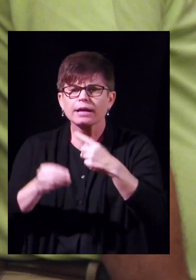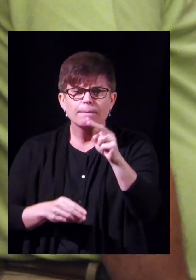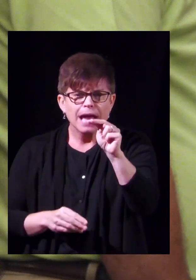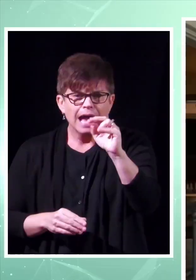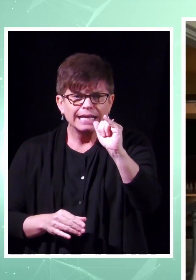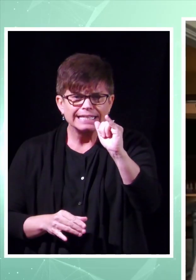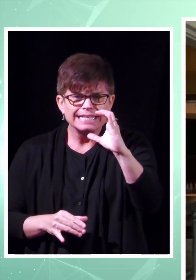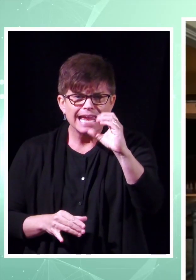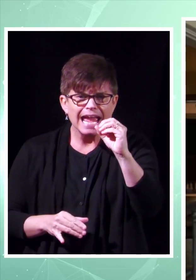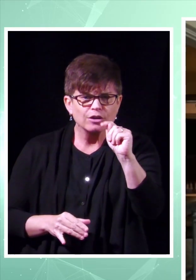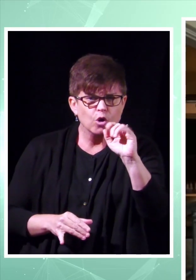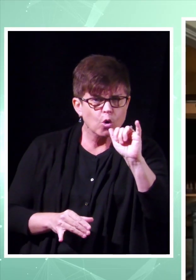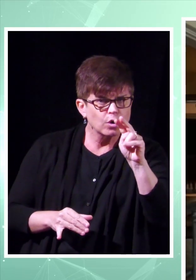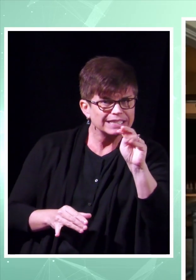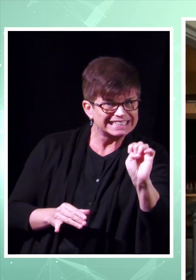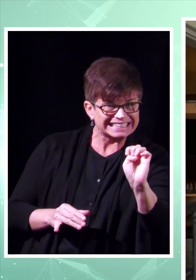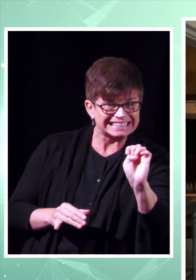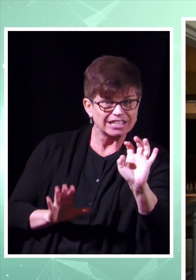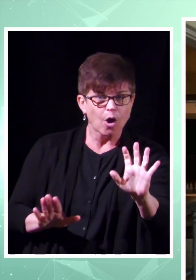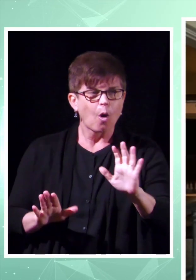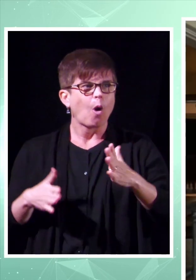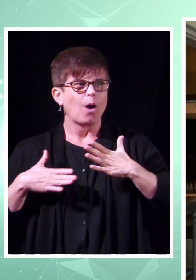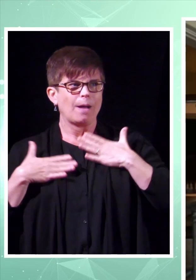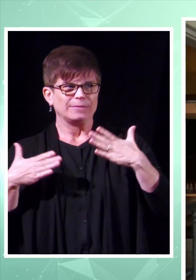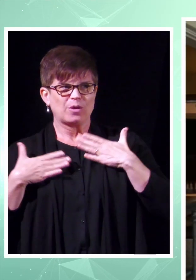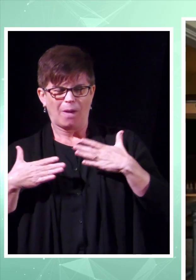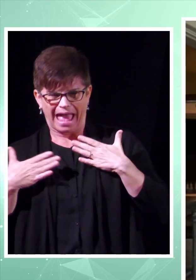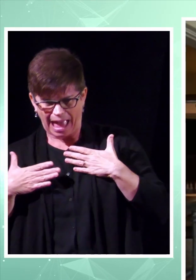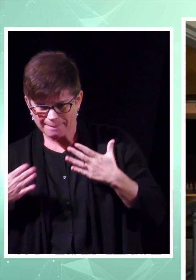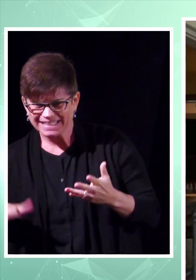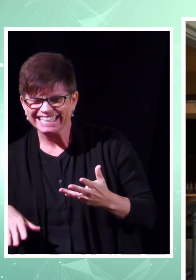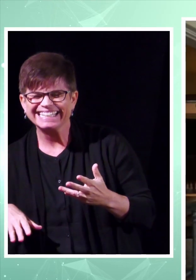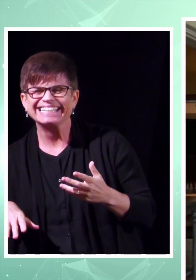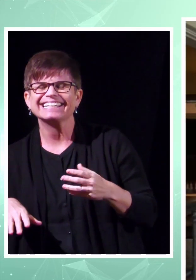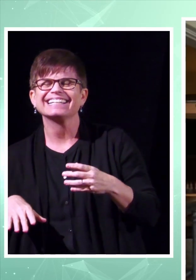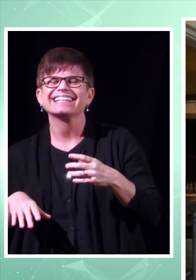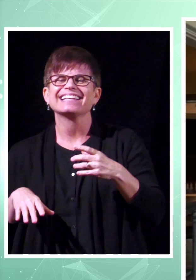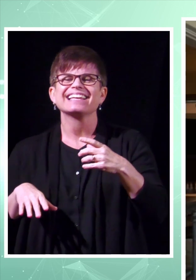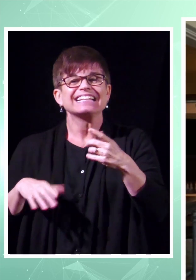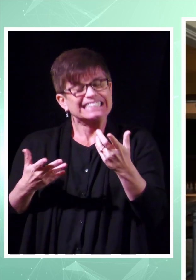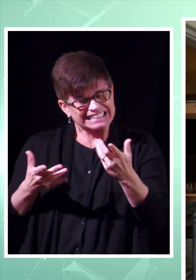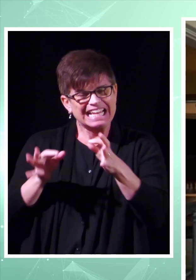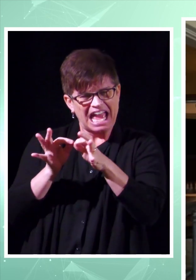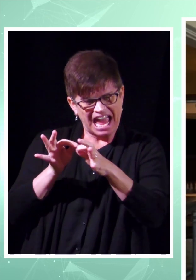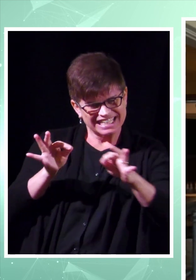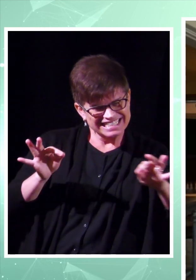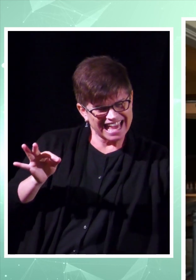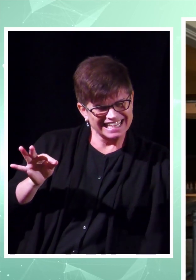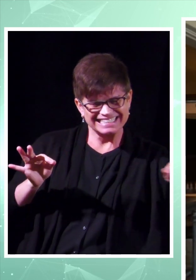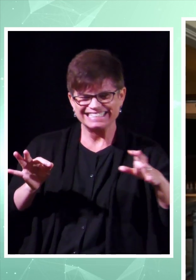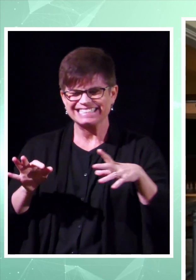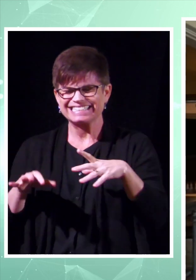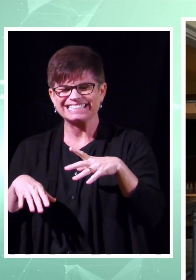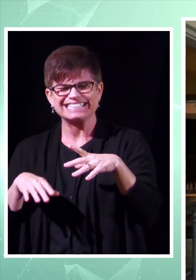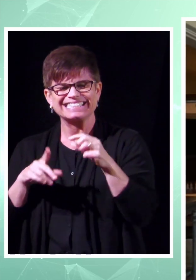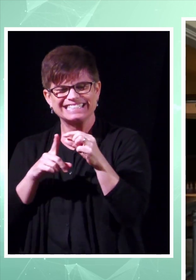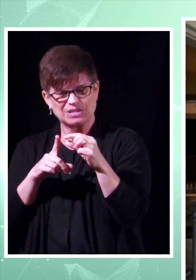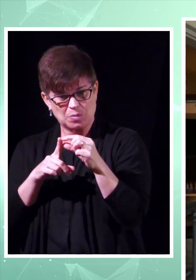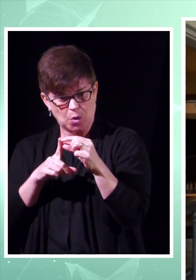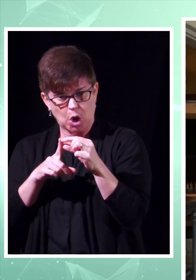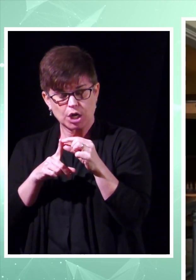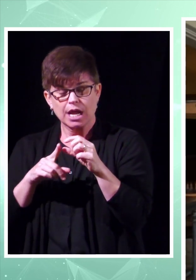substances? I am delighted that you picked up on that. I had that sentence crafted very carefully. I said, don't